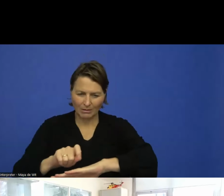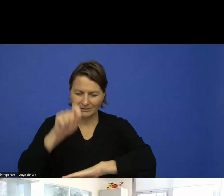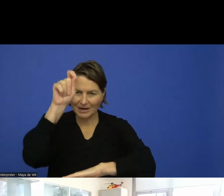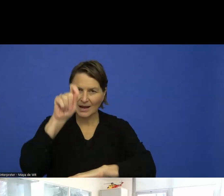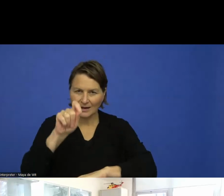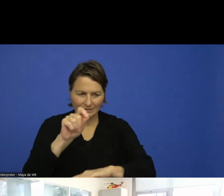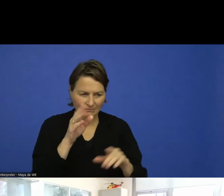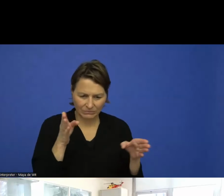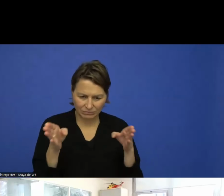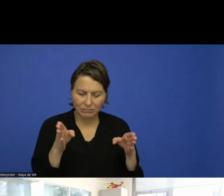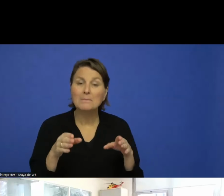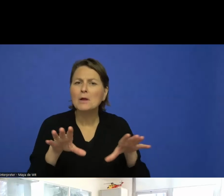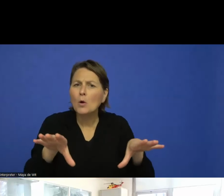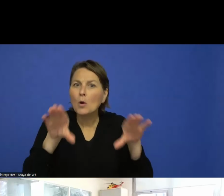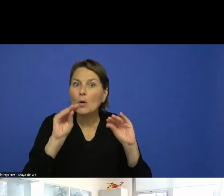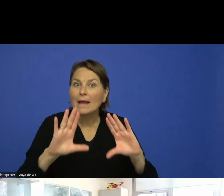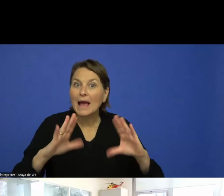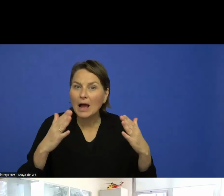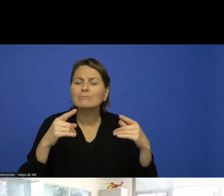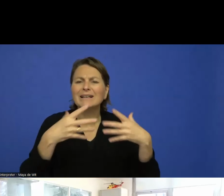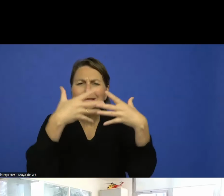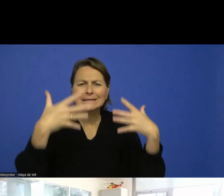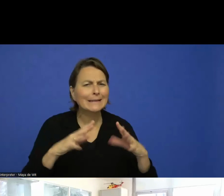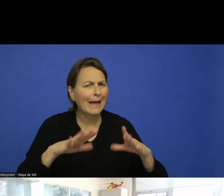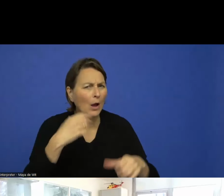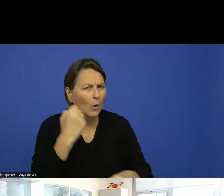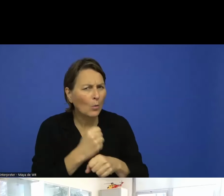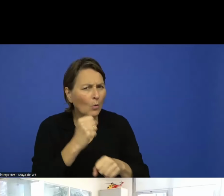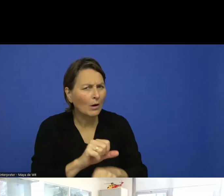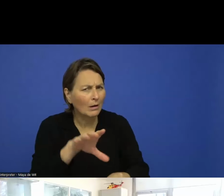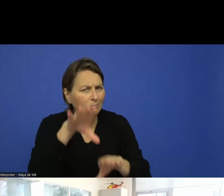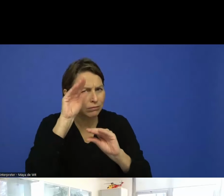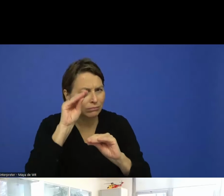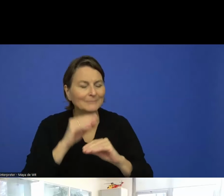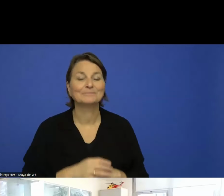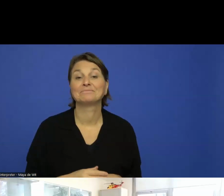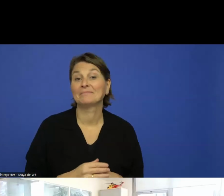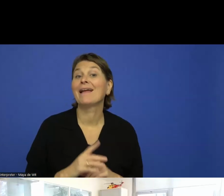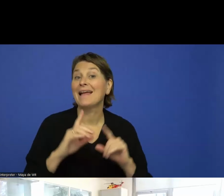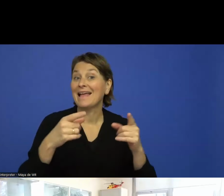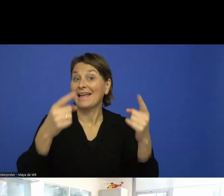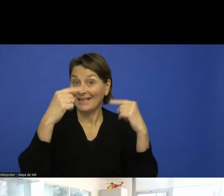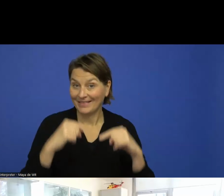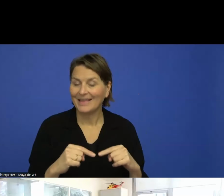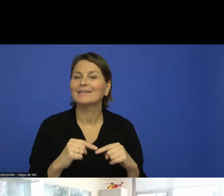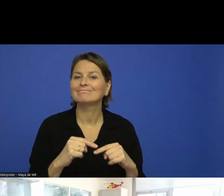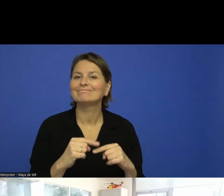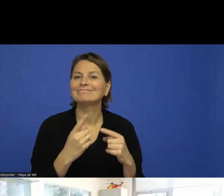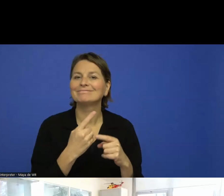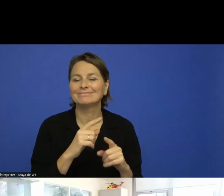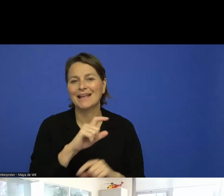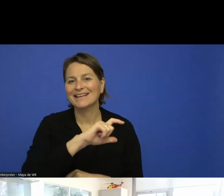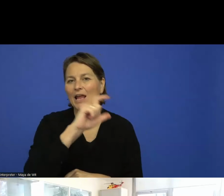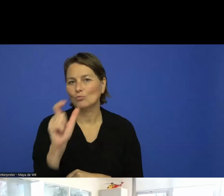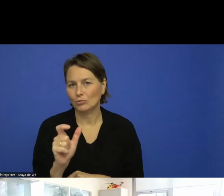about systems by starting in that job. I then studied in Cambridge at Trinity Hall, and I did a PhD in